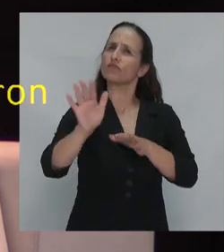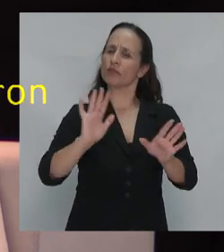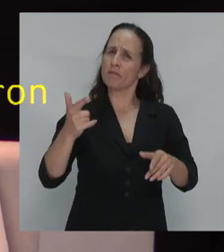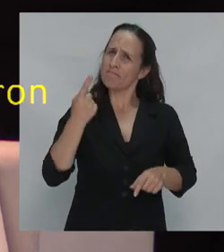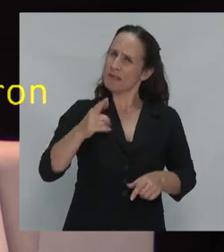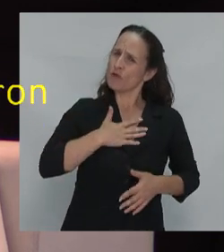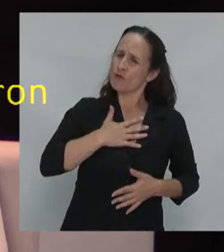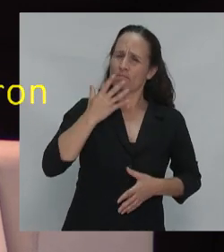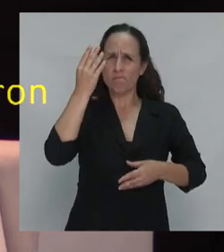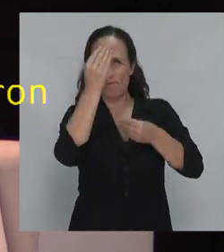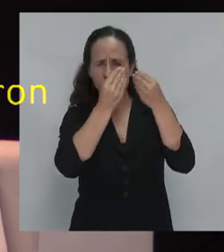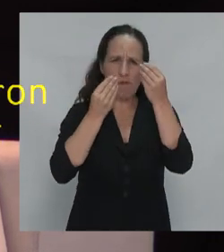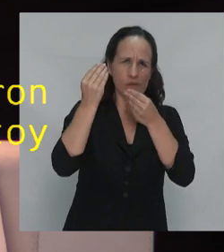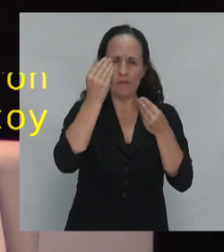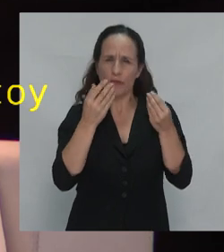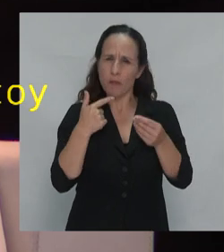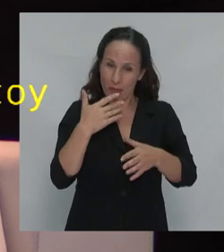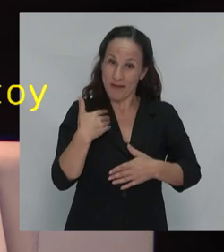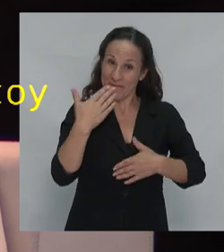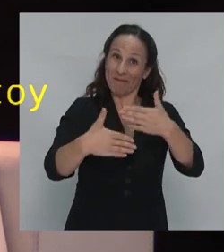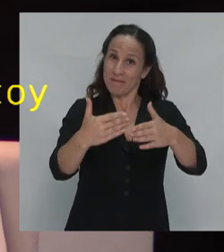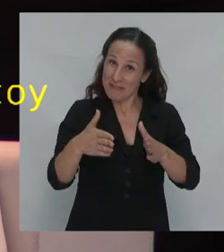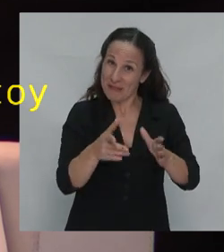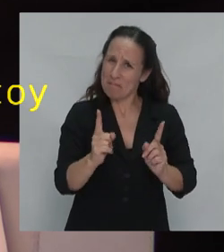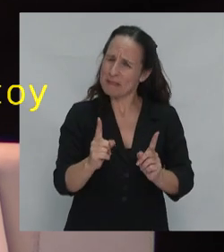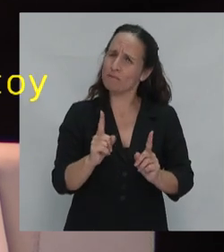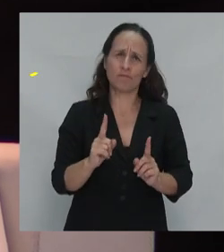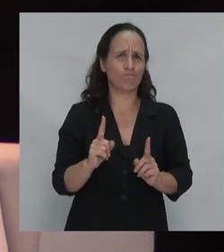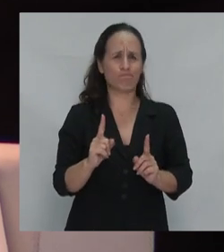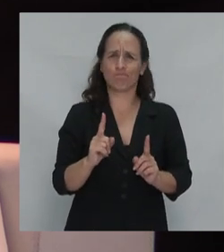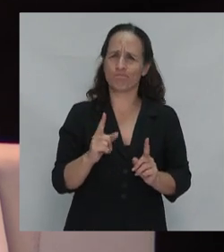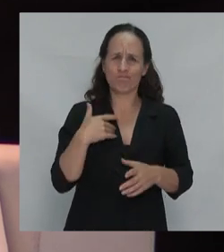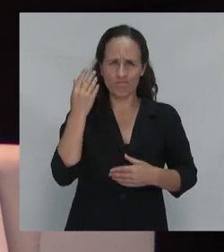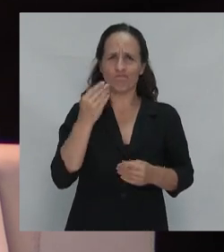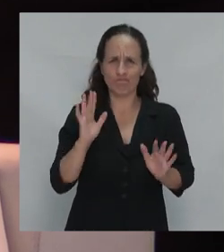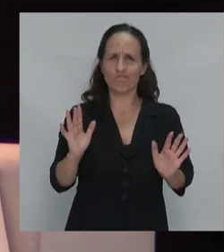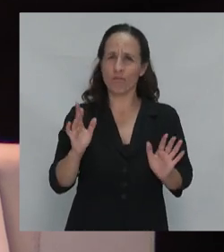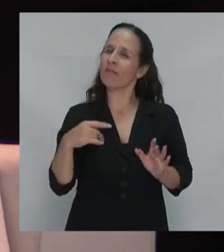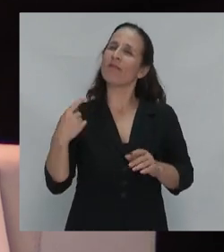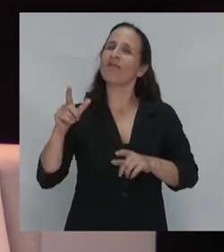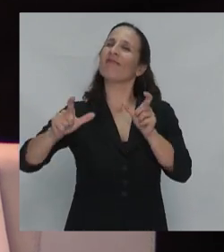that direction of leaving no one behind. Why do I say that?